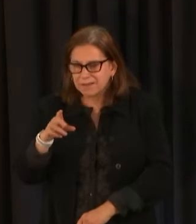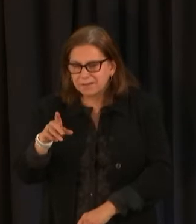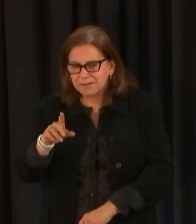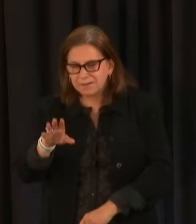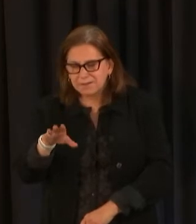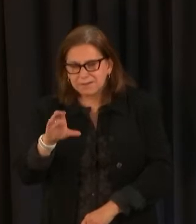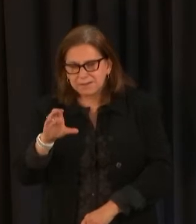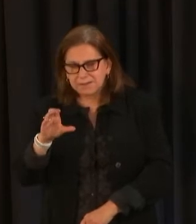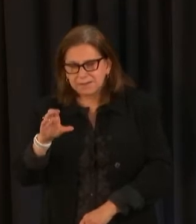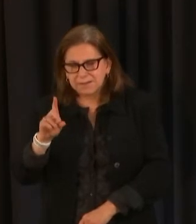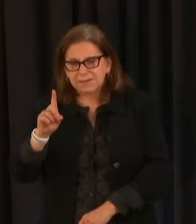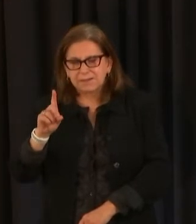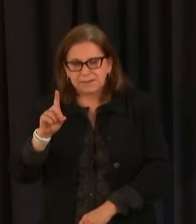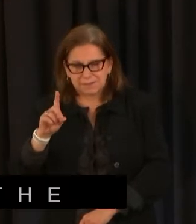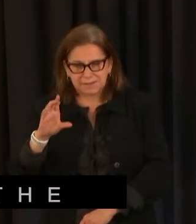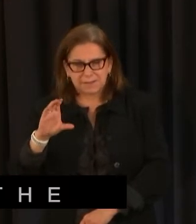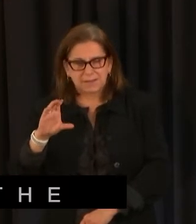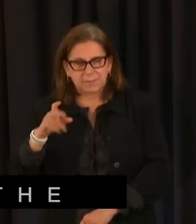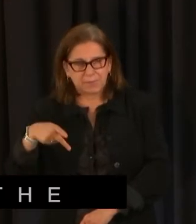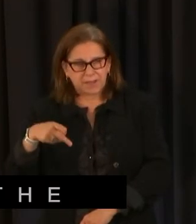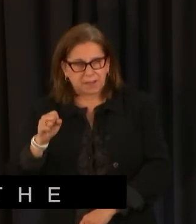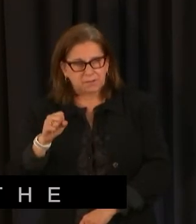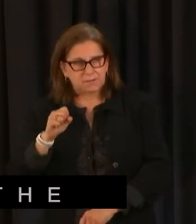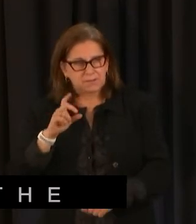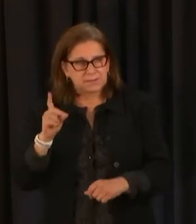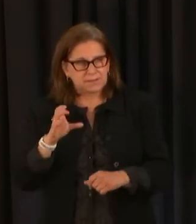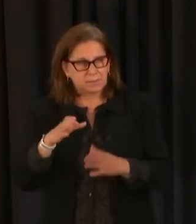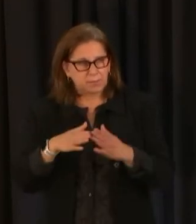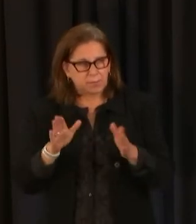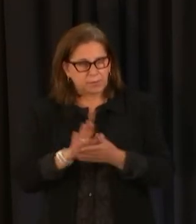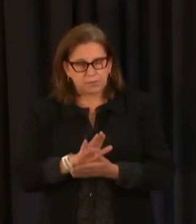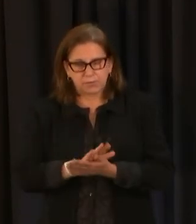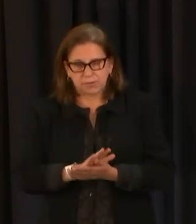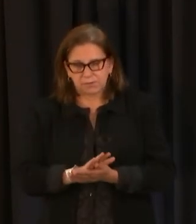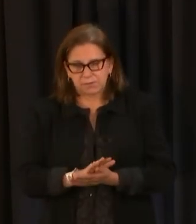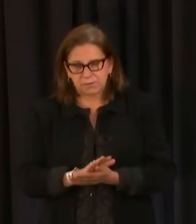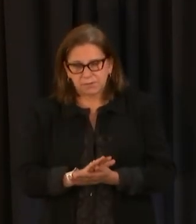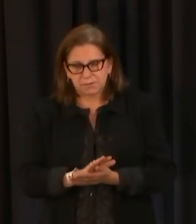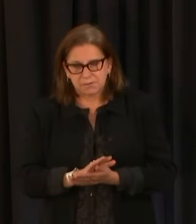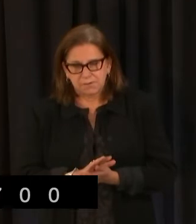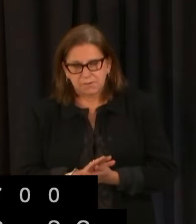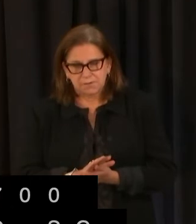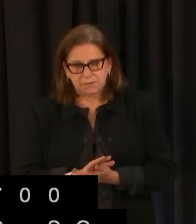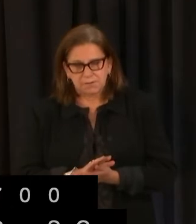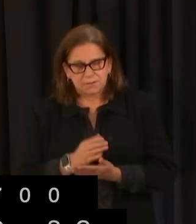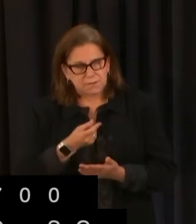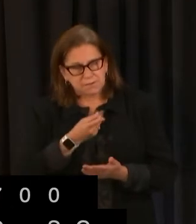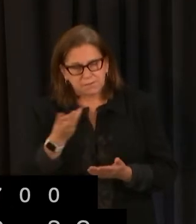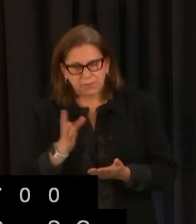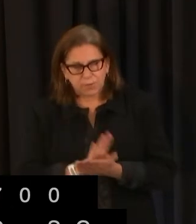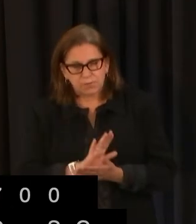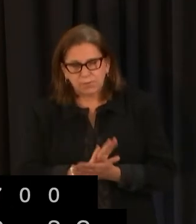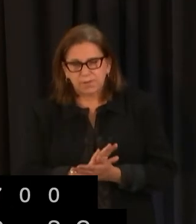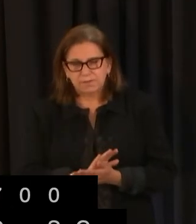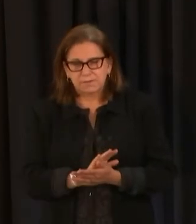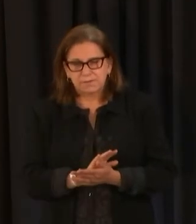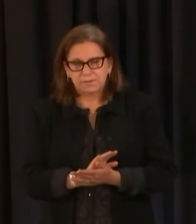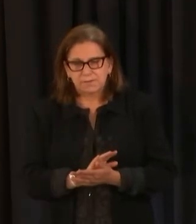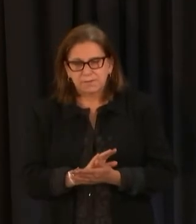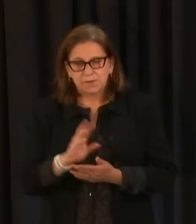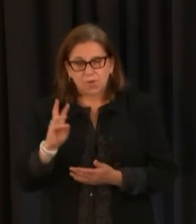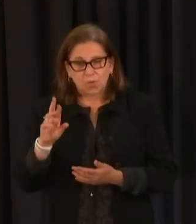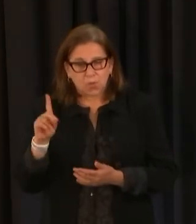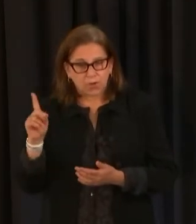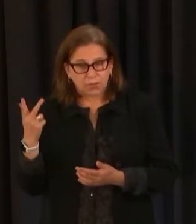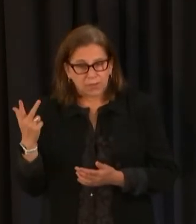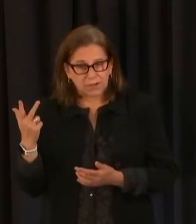are 1,700 students coming back to school in Ward 3 and just 48 or 47 in Ward 7 and 8.